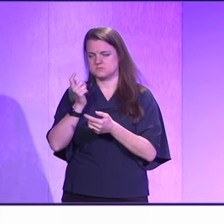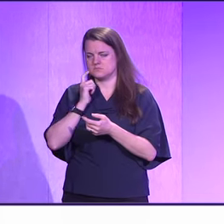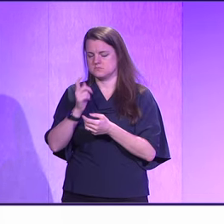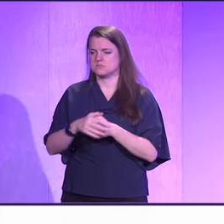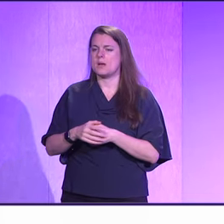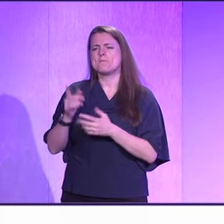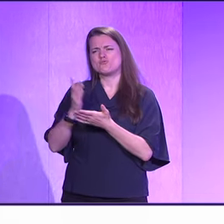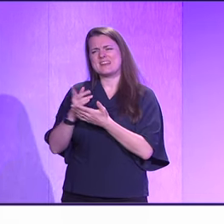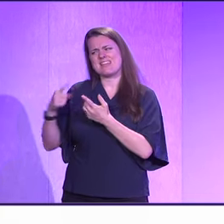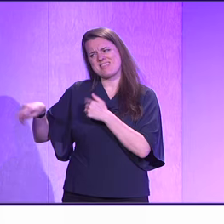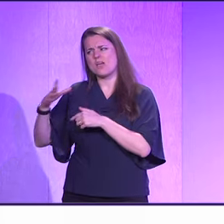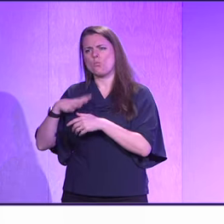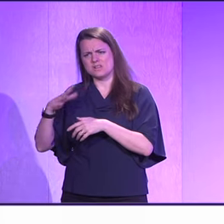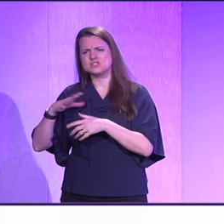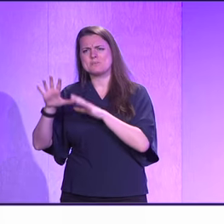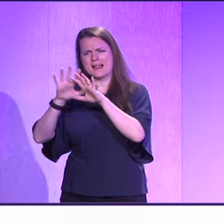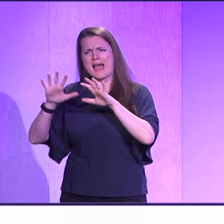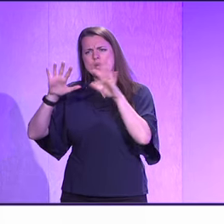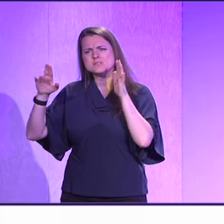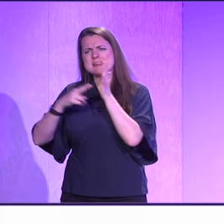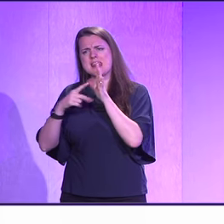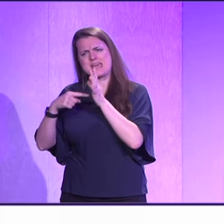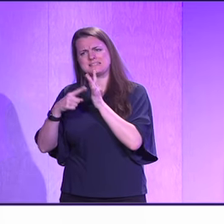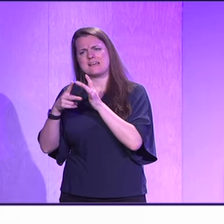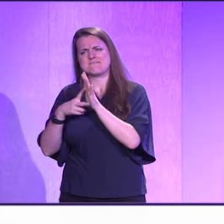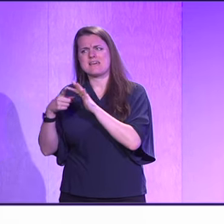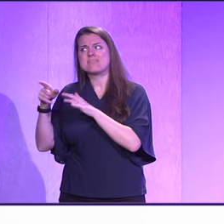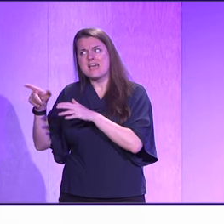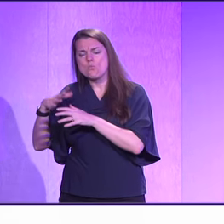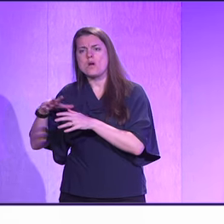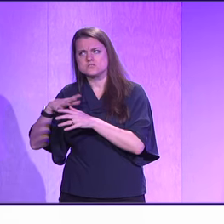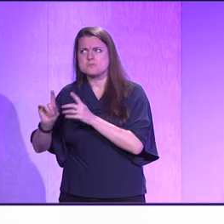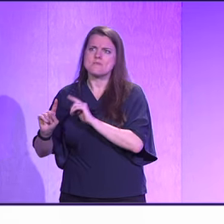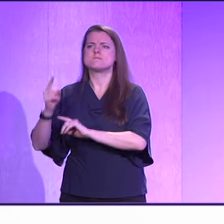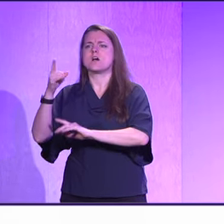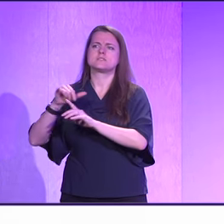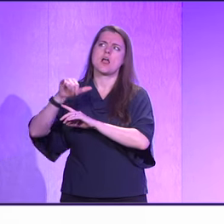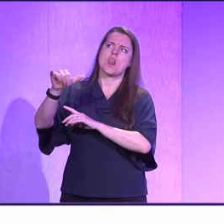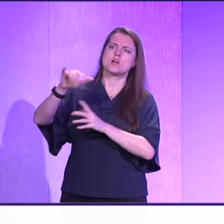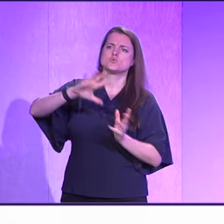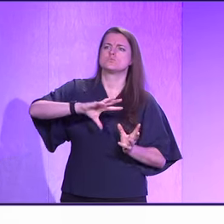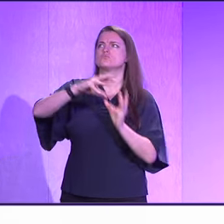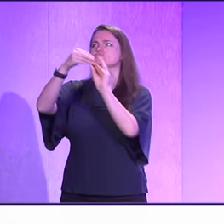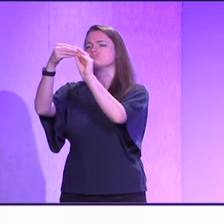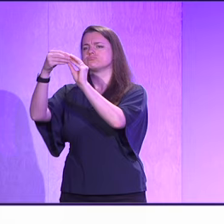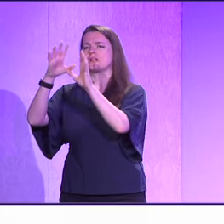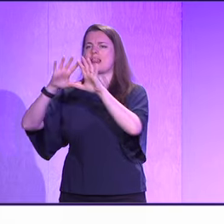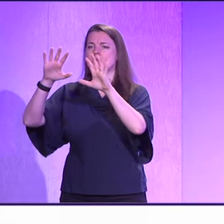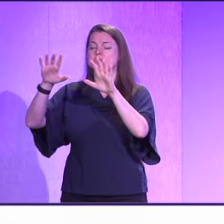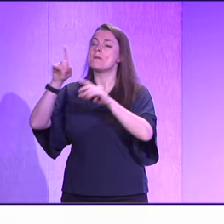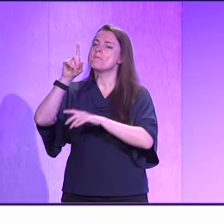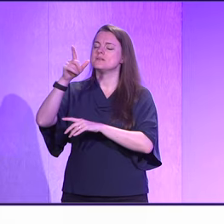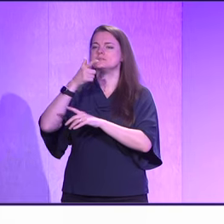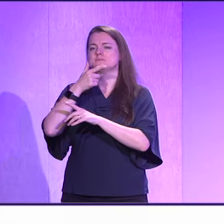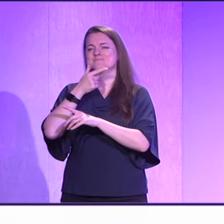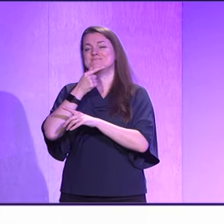They wanted to be the best airline in cloud, the first airline to be fully cloud native. The bad, people